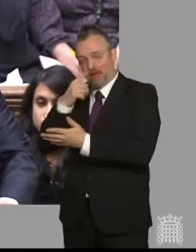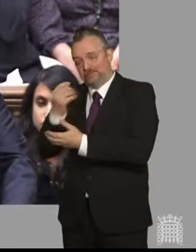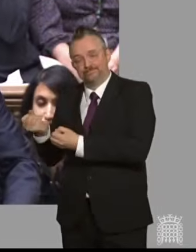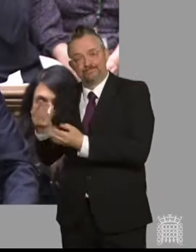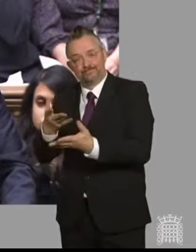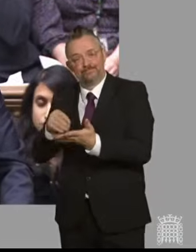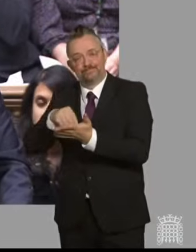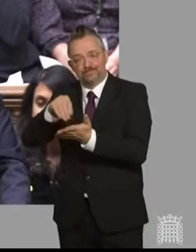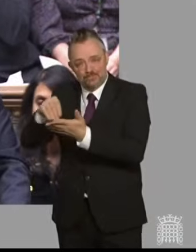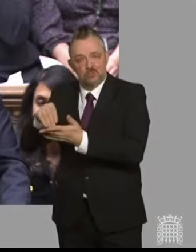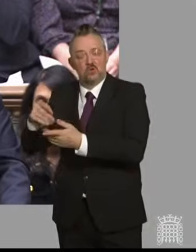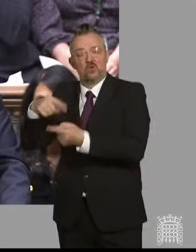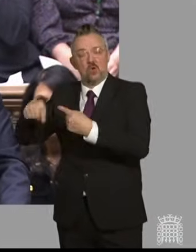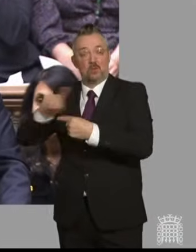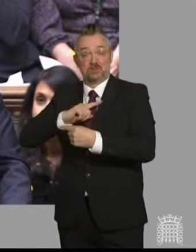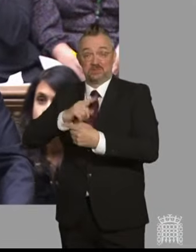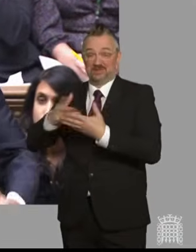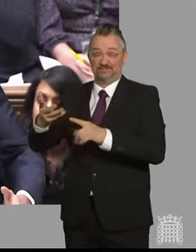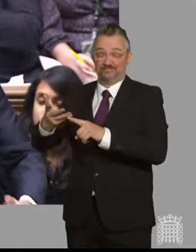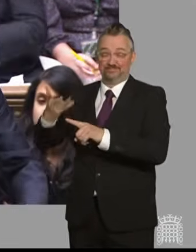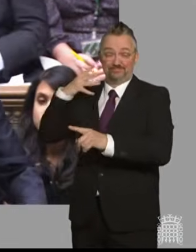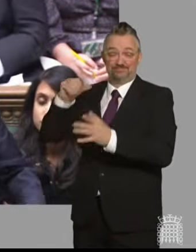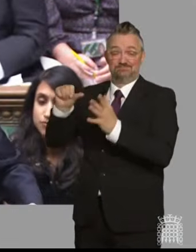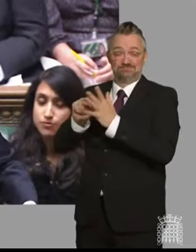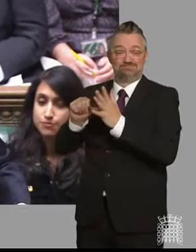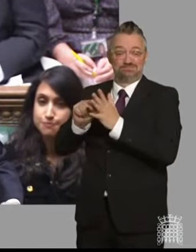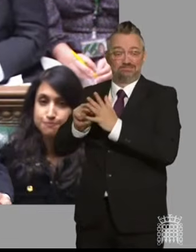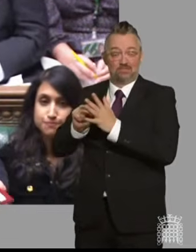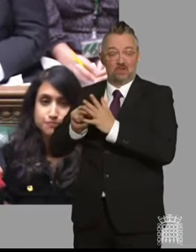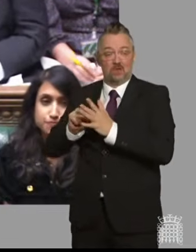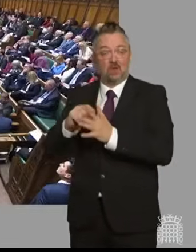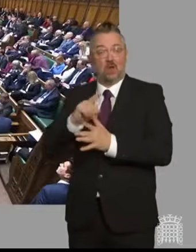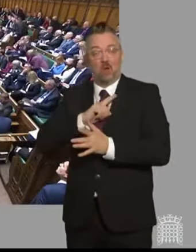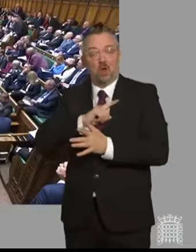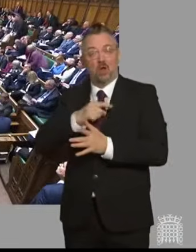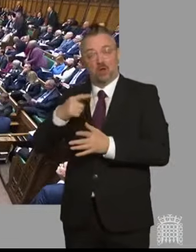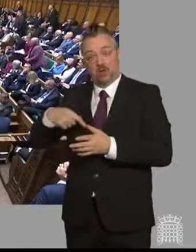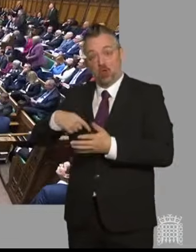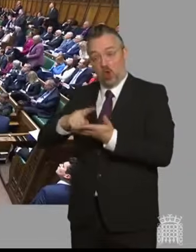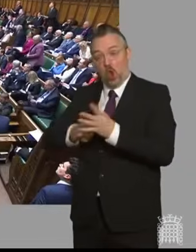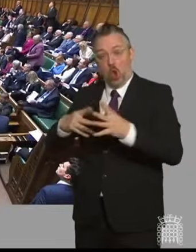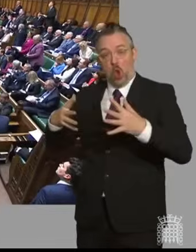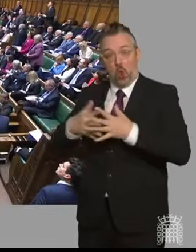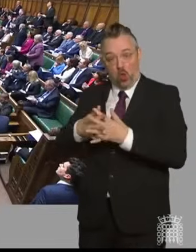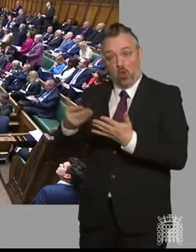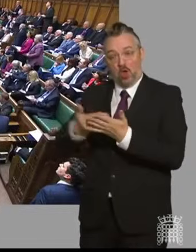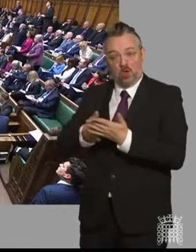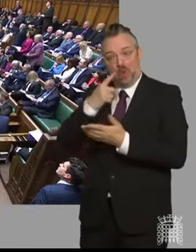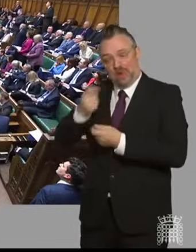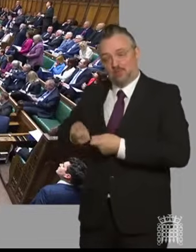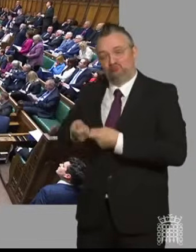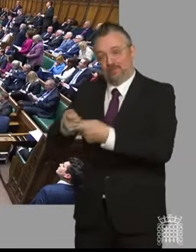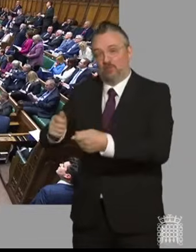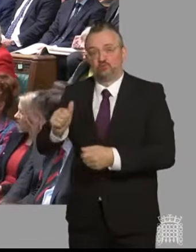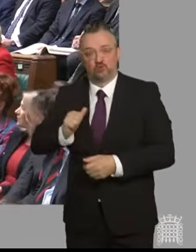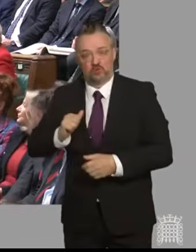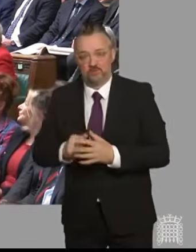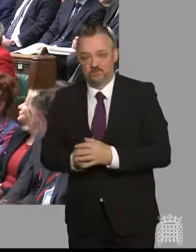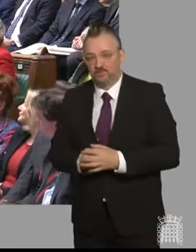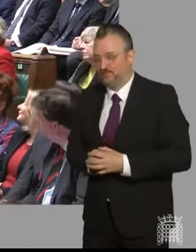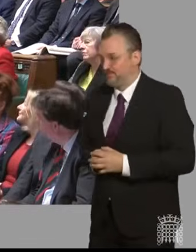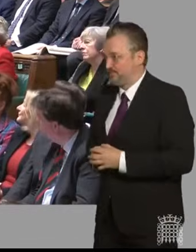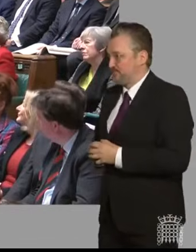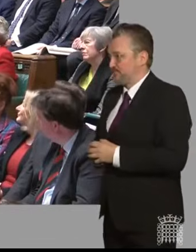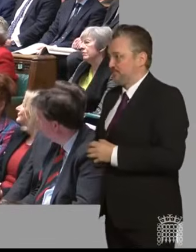why we will imminently bring forward the legislation that we promised. Shadish Farage. Thank you, Mr. Speaker. A few years